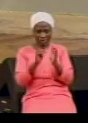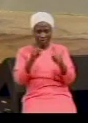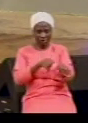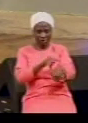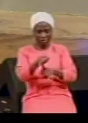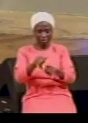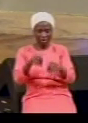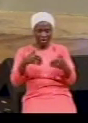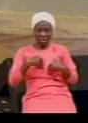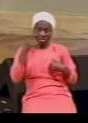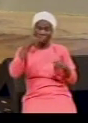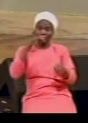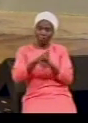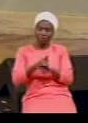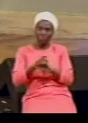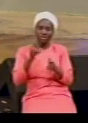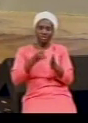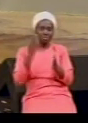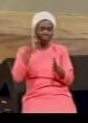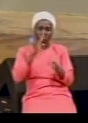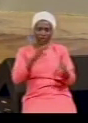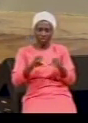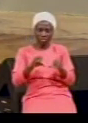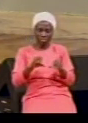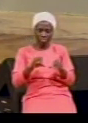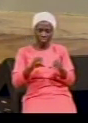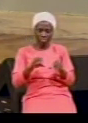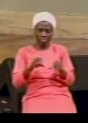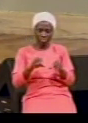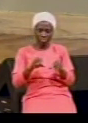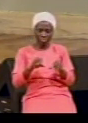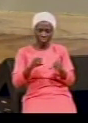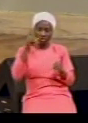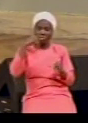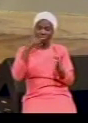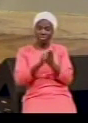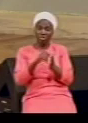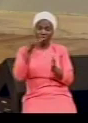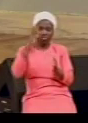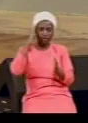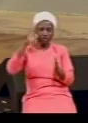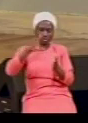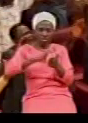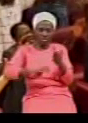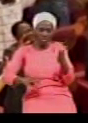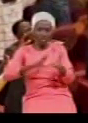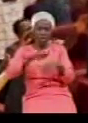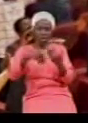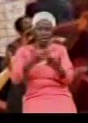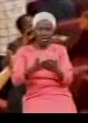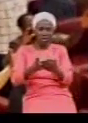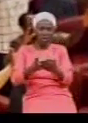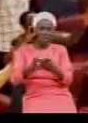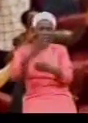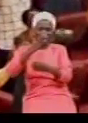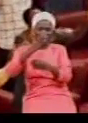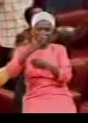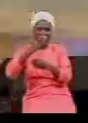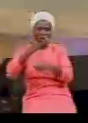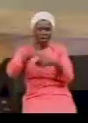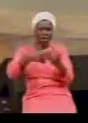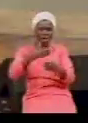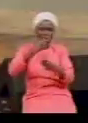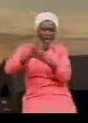you promised? It shall be done. You have said you are going to clear every stumbling block, every enemy,